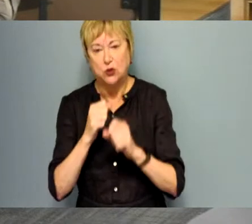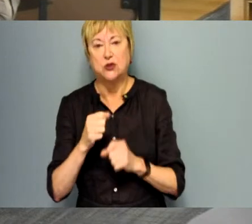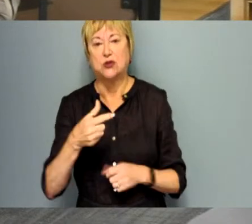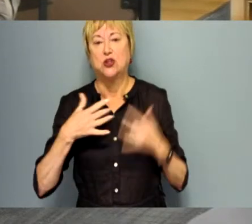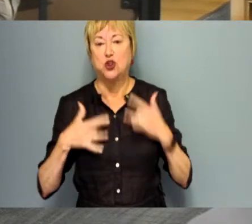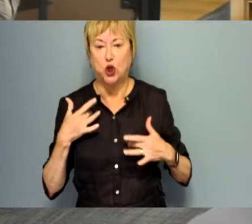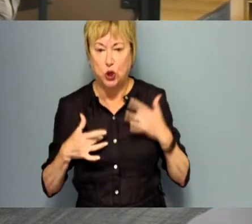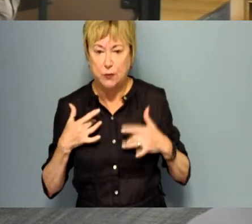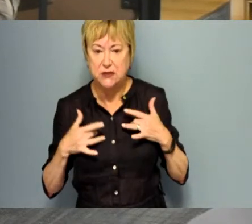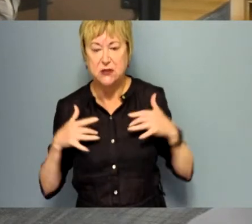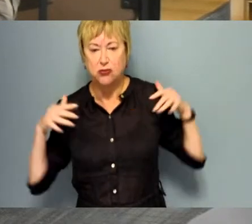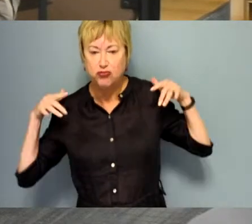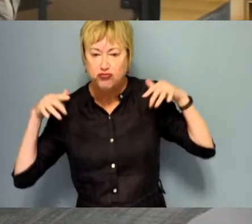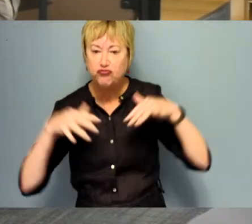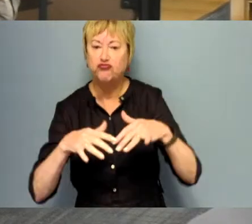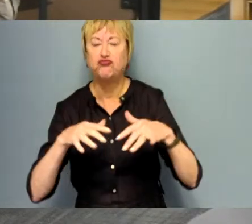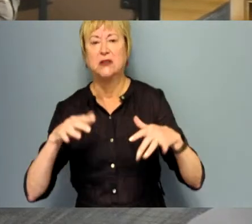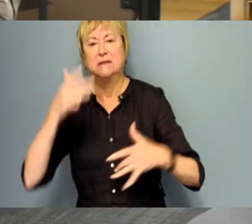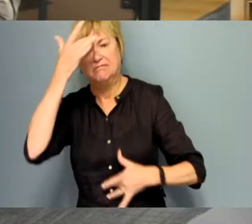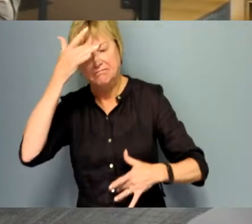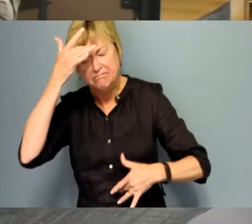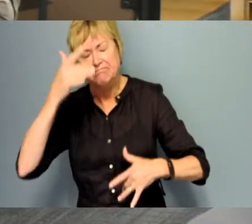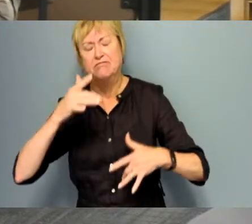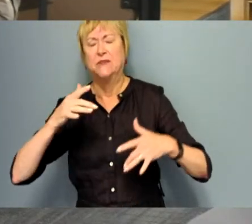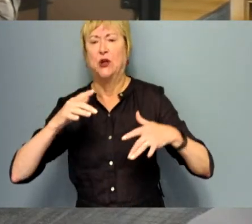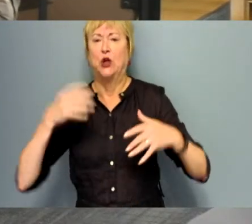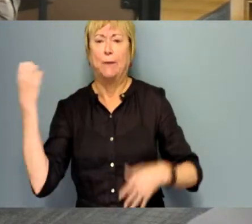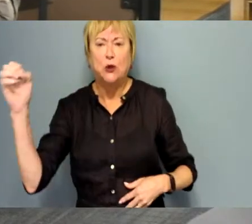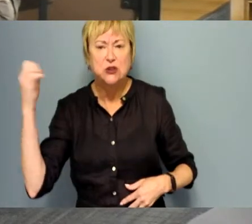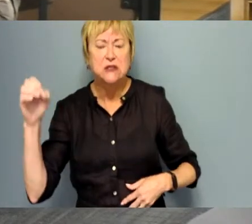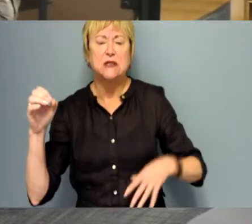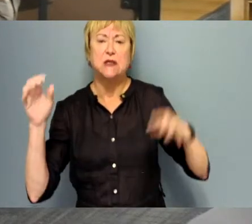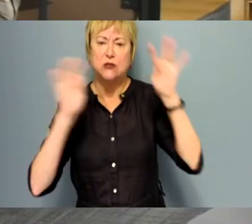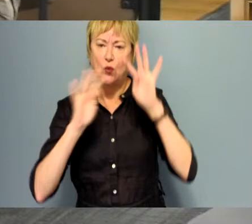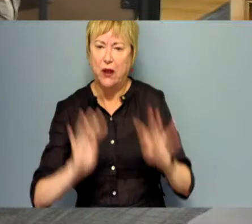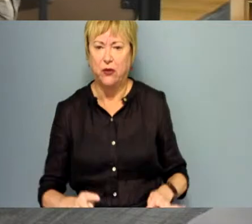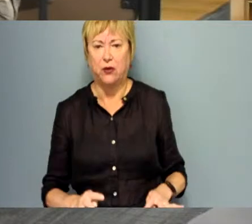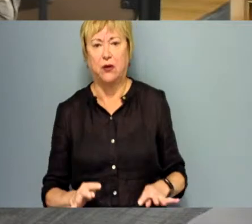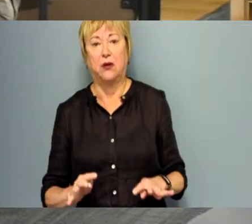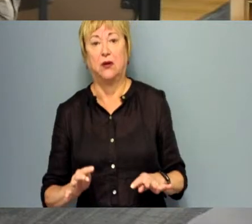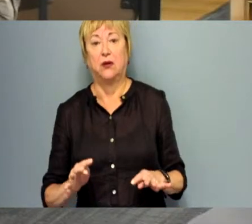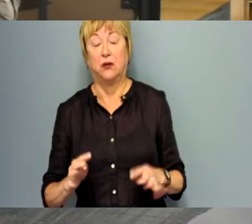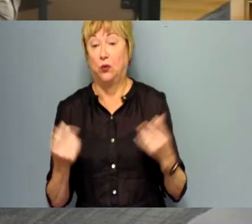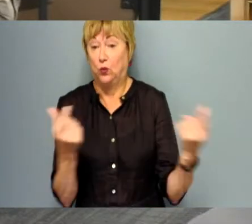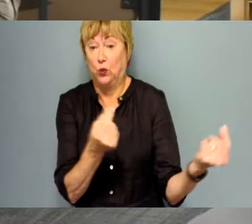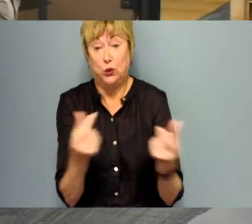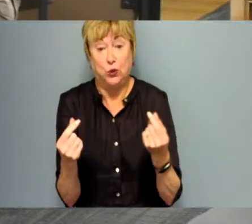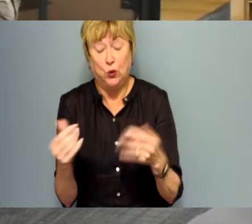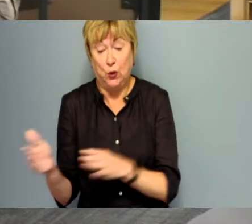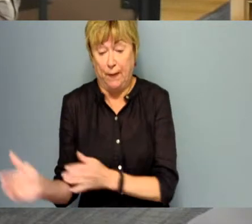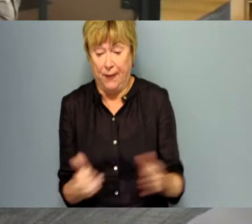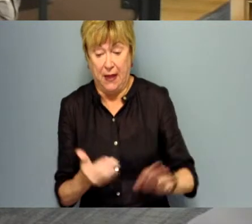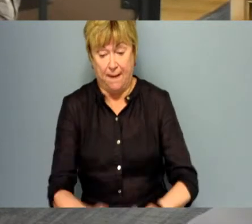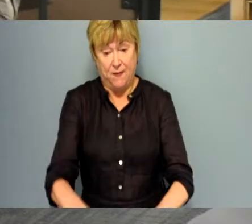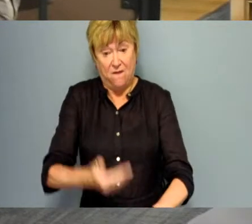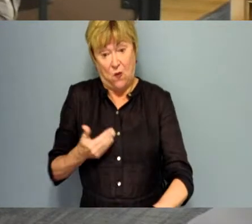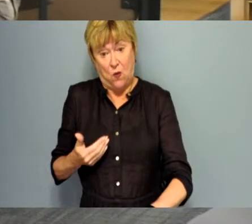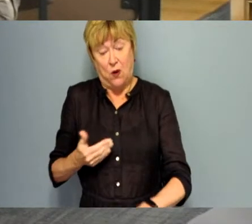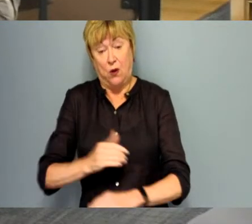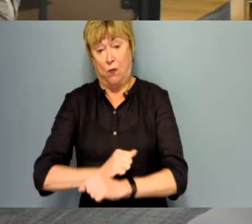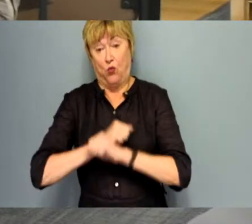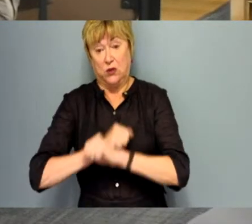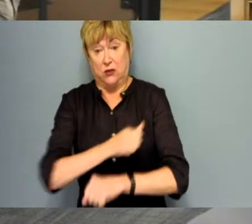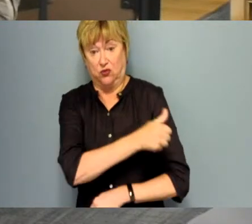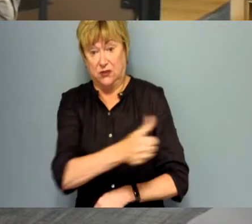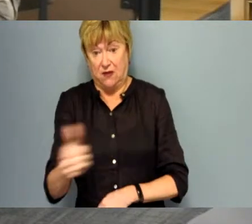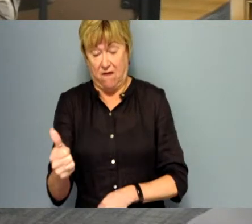different types of emergencies, or the weather. Plan ahead how you can protect yourself, the people in your group, whether it's